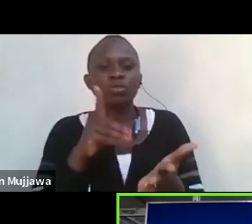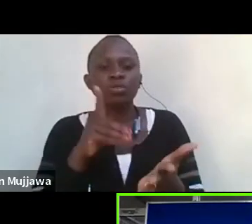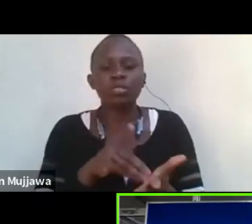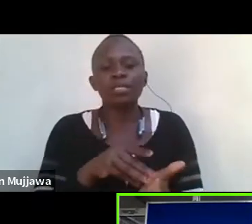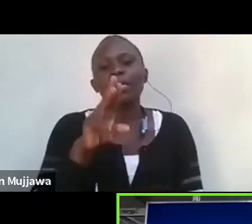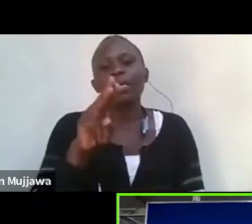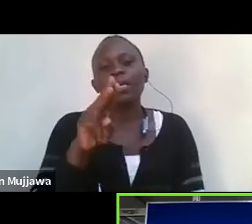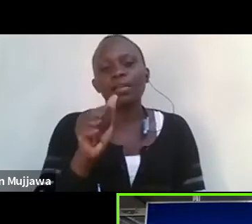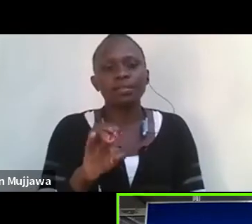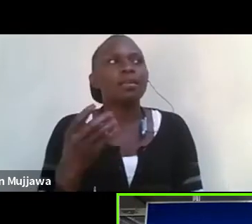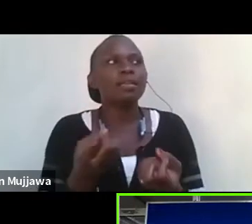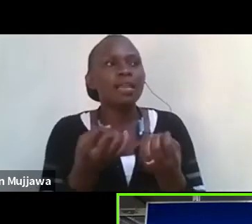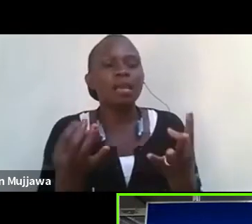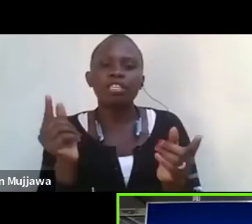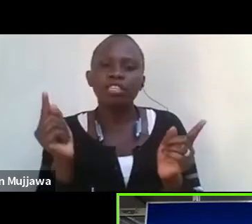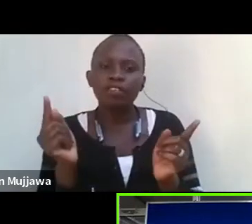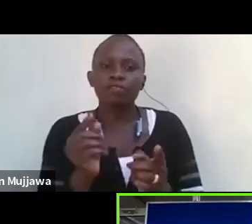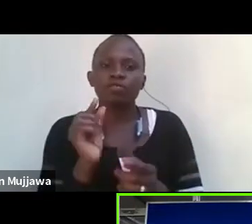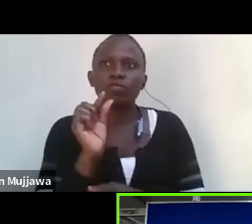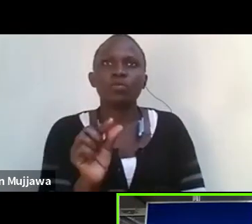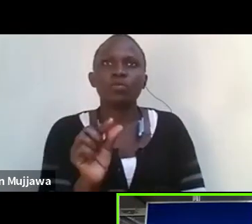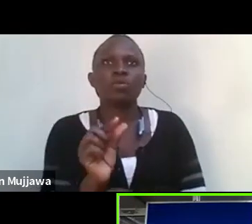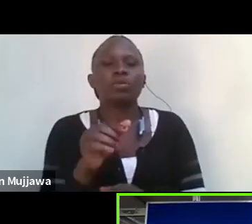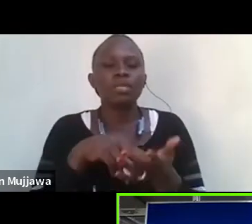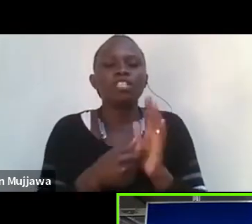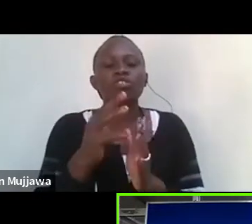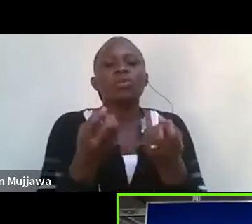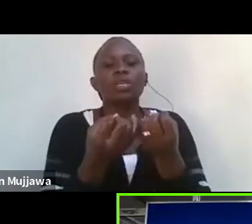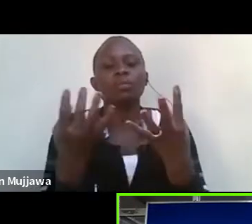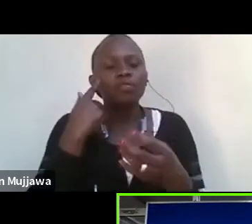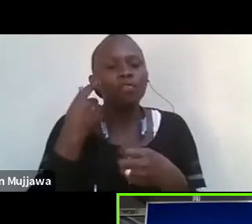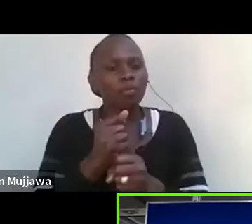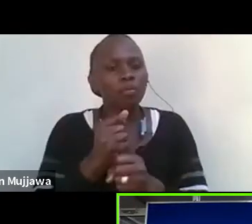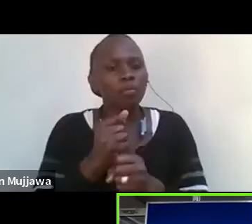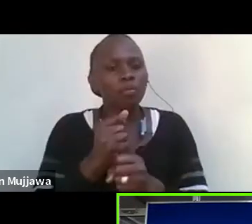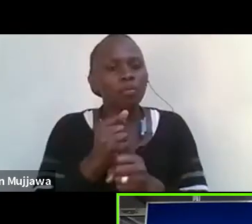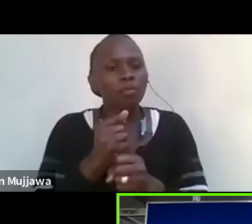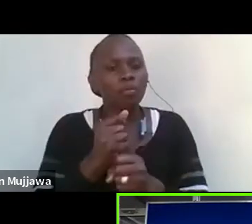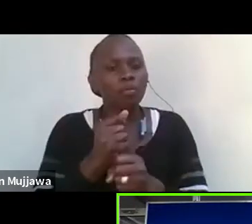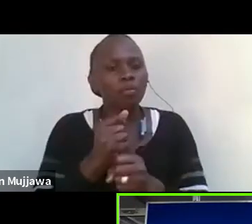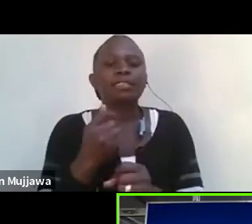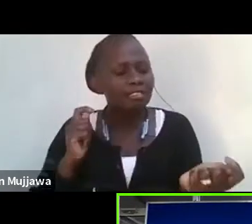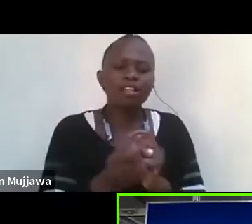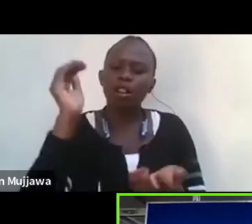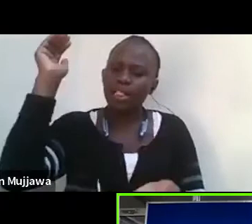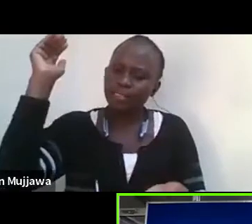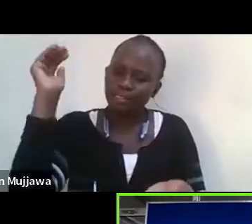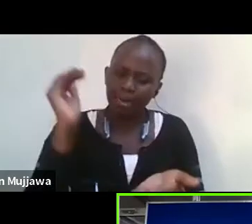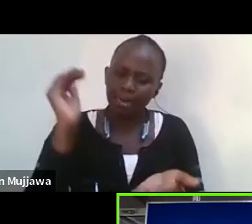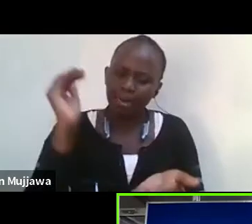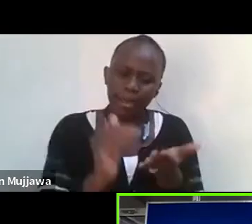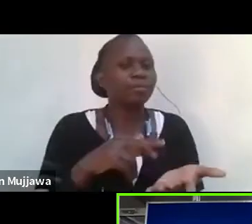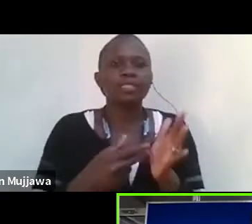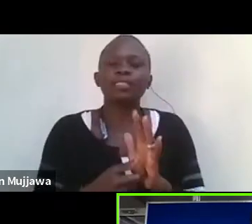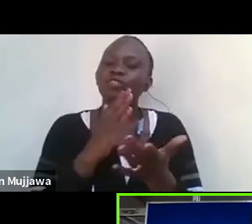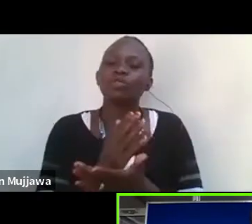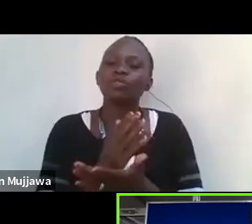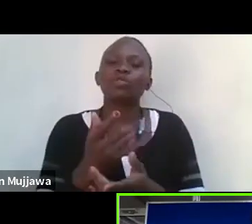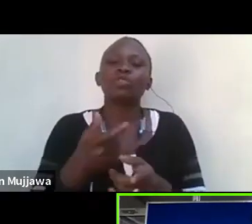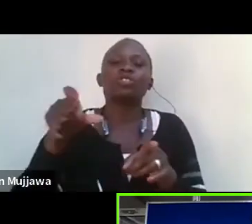limited. So that means that your numbers of production are drastically going down, and that is automatically increasing your